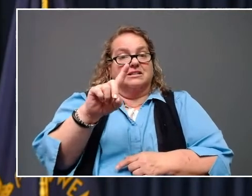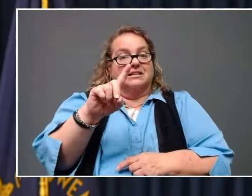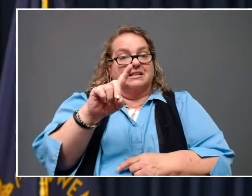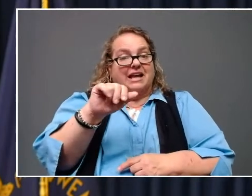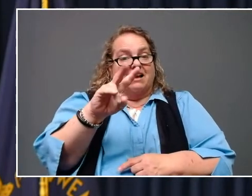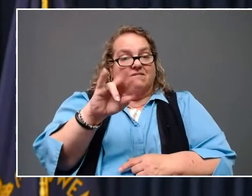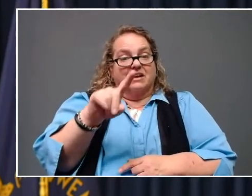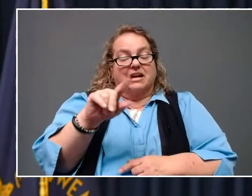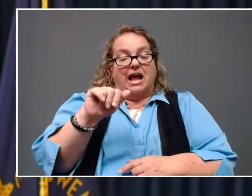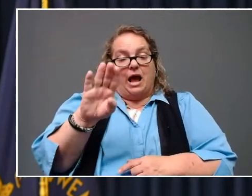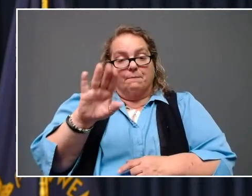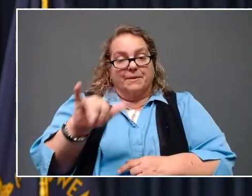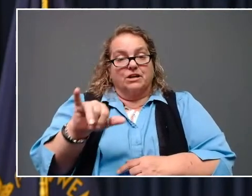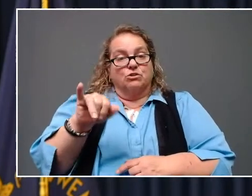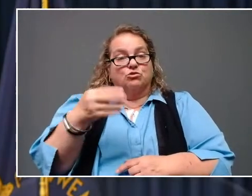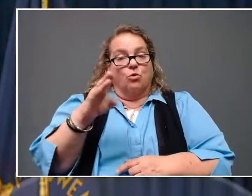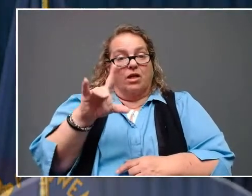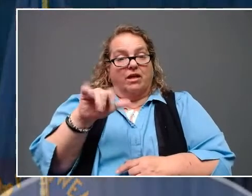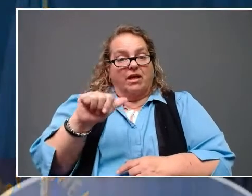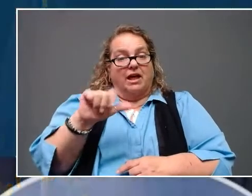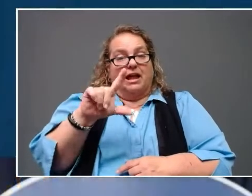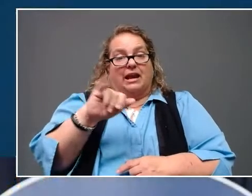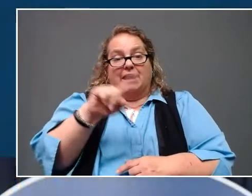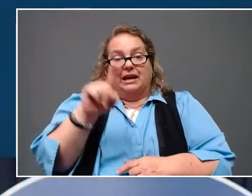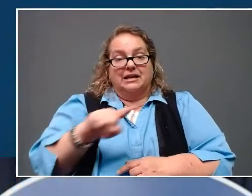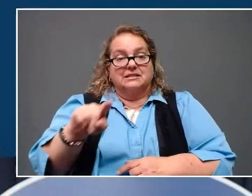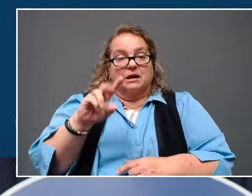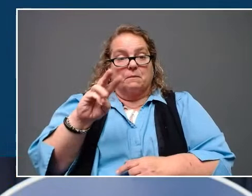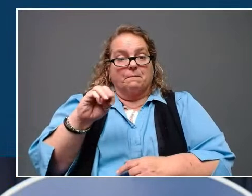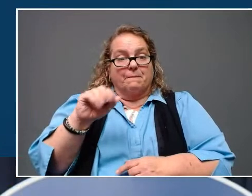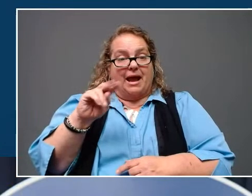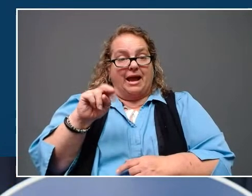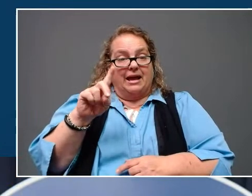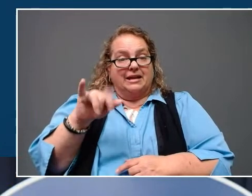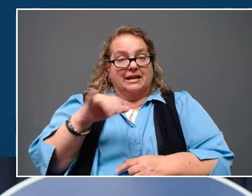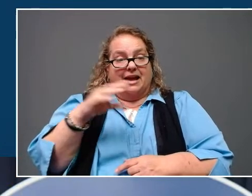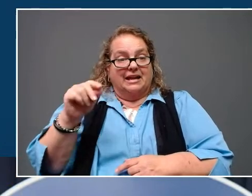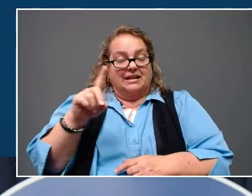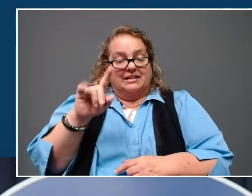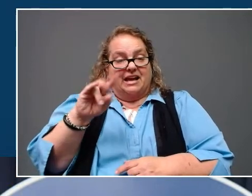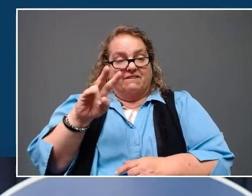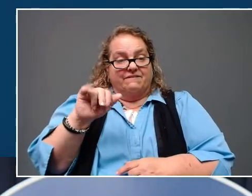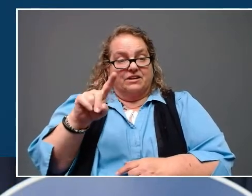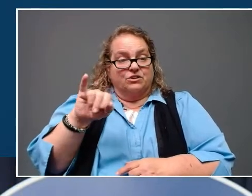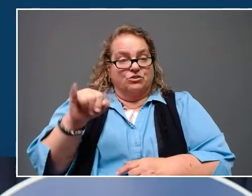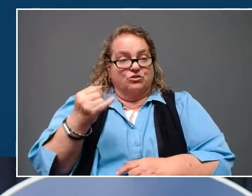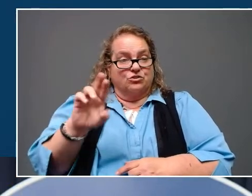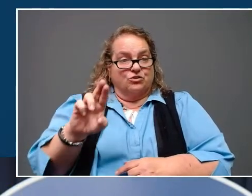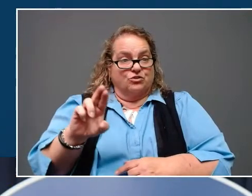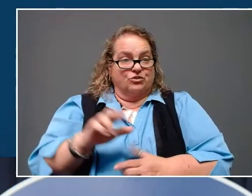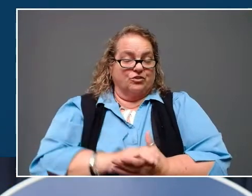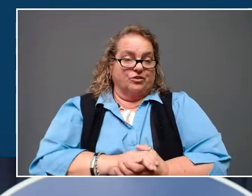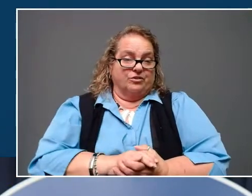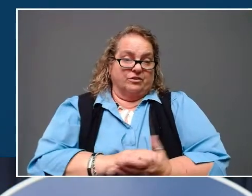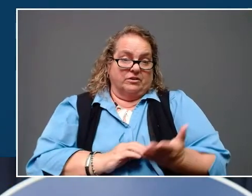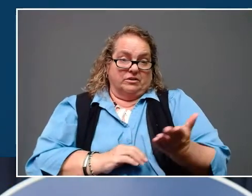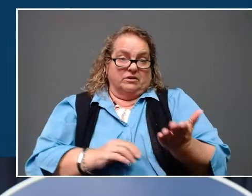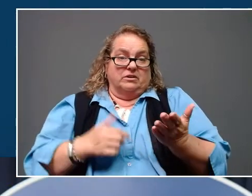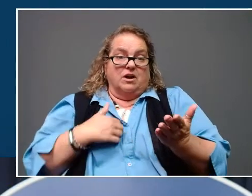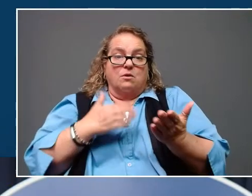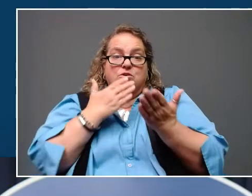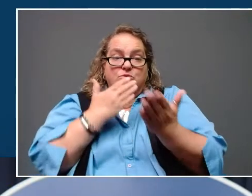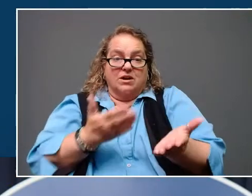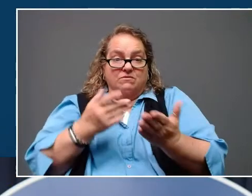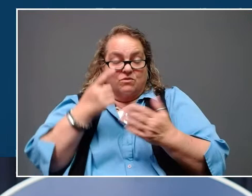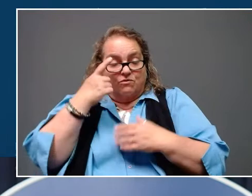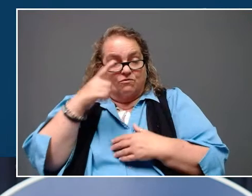Julia, Liz, Mandy, and David Jr. I'm so grateful for,